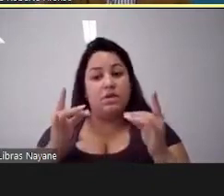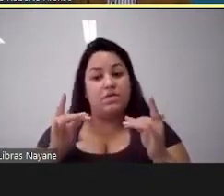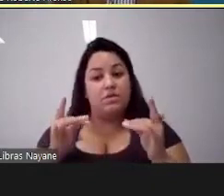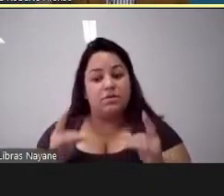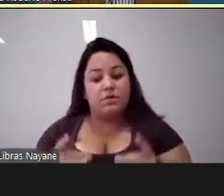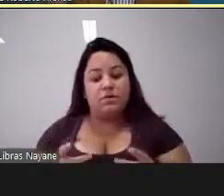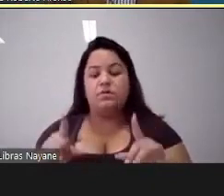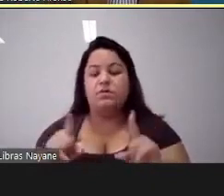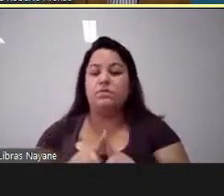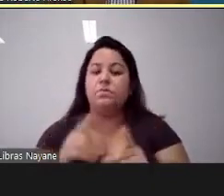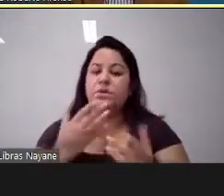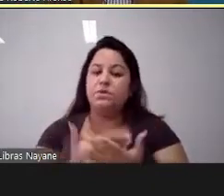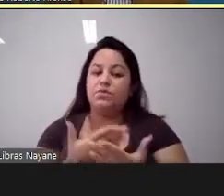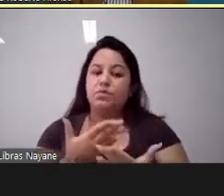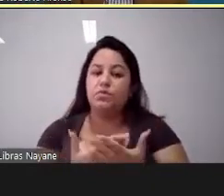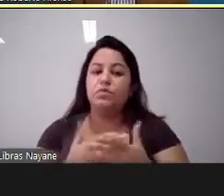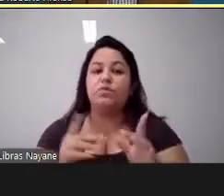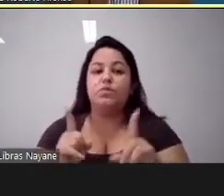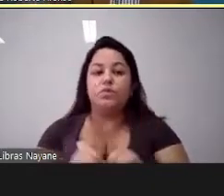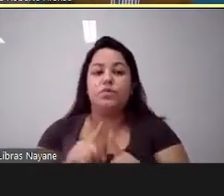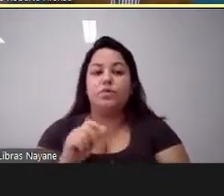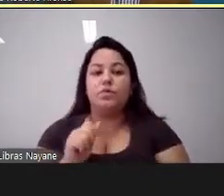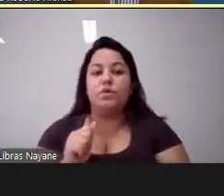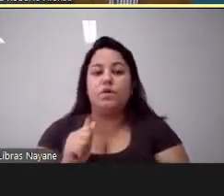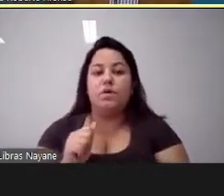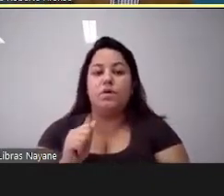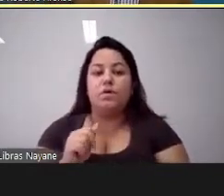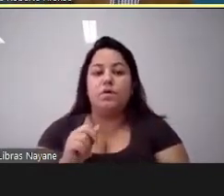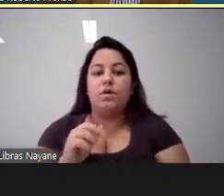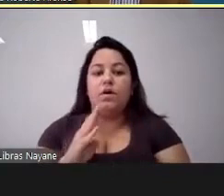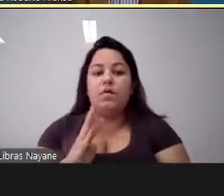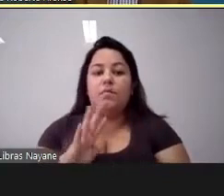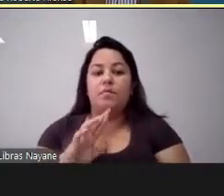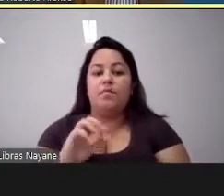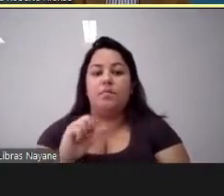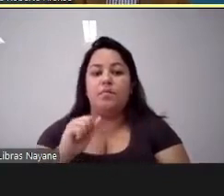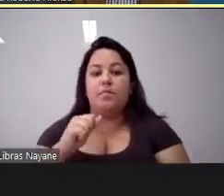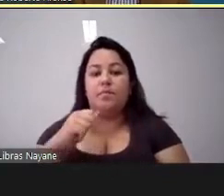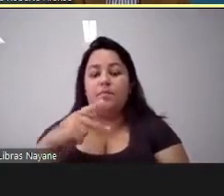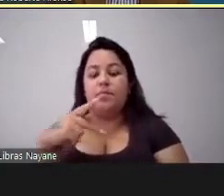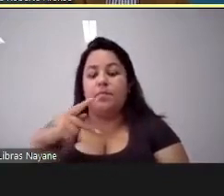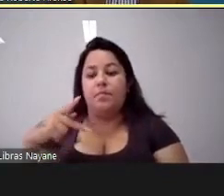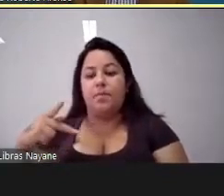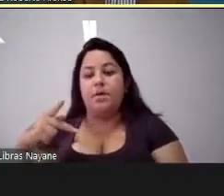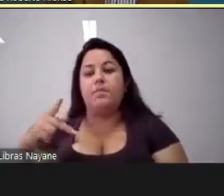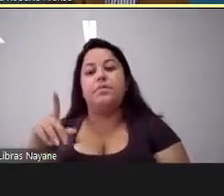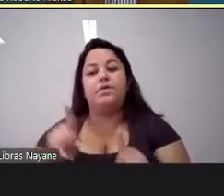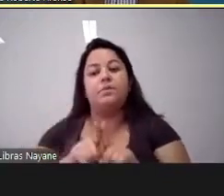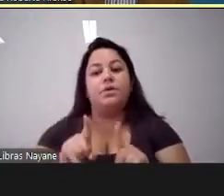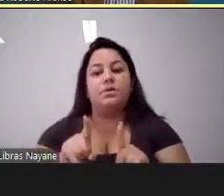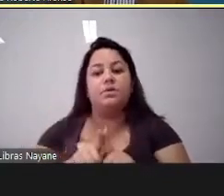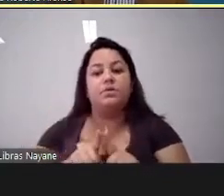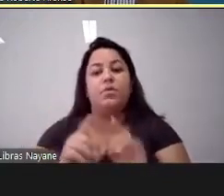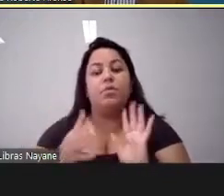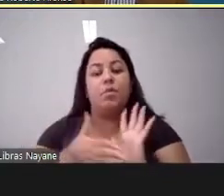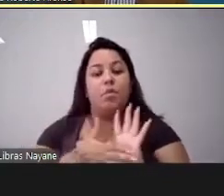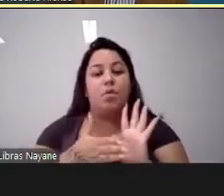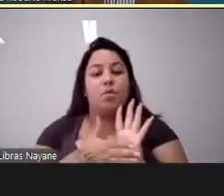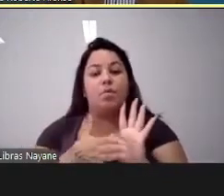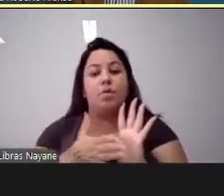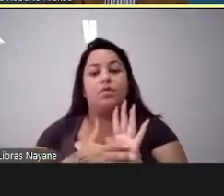they are covered and detailed in such a different